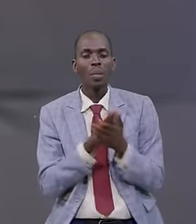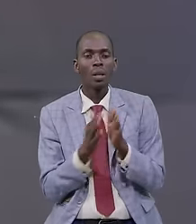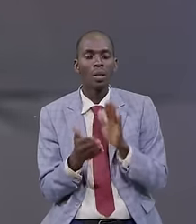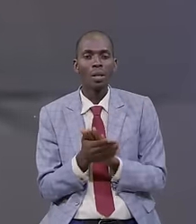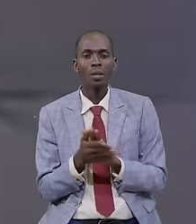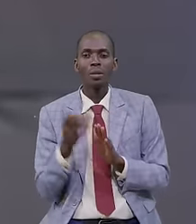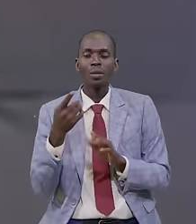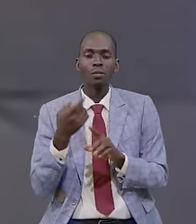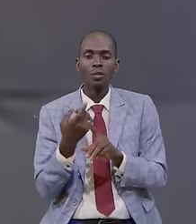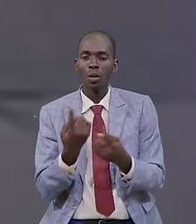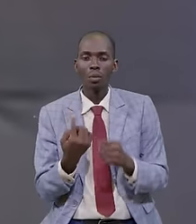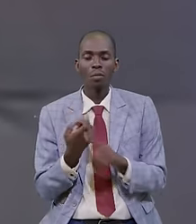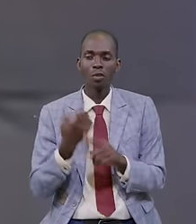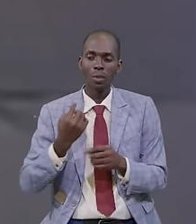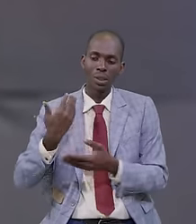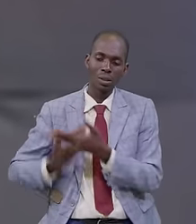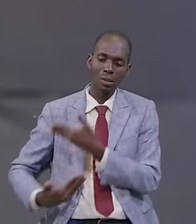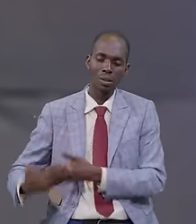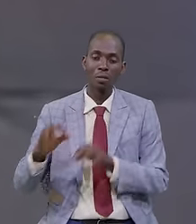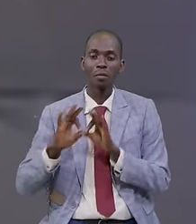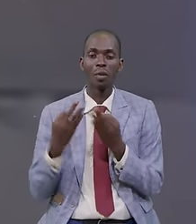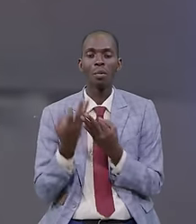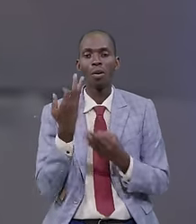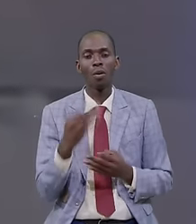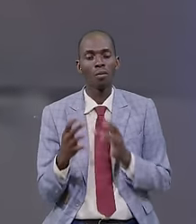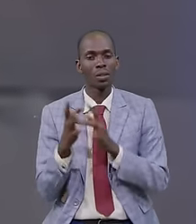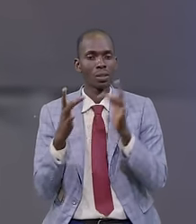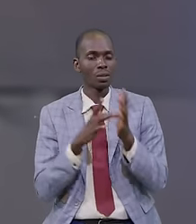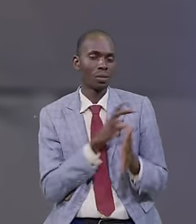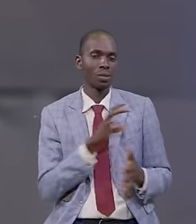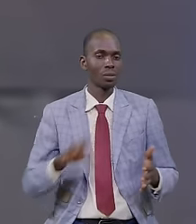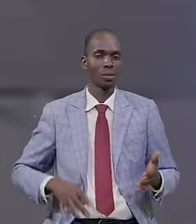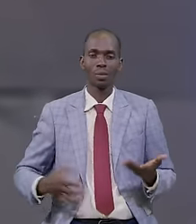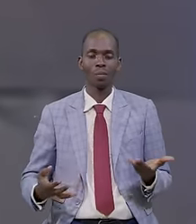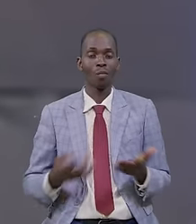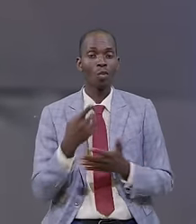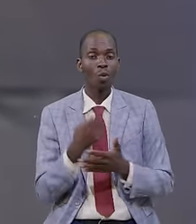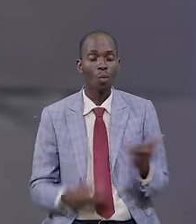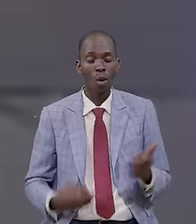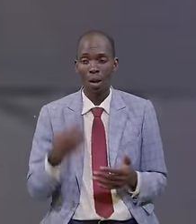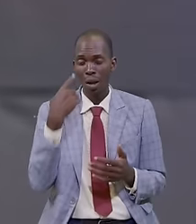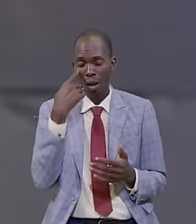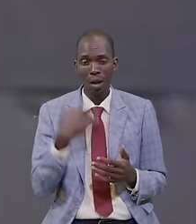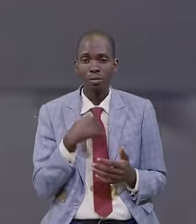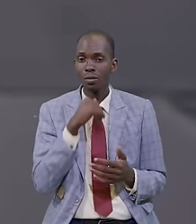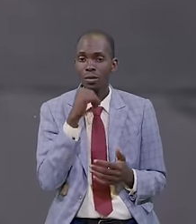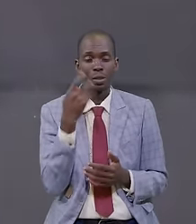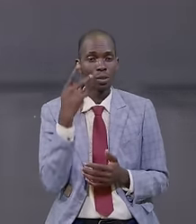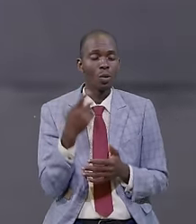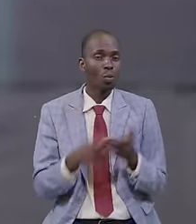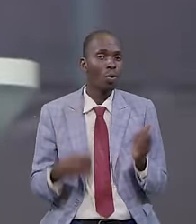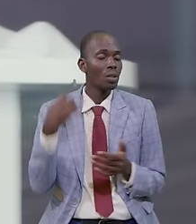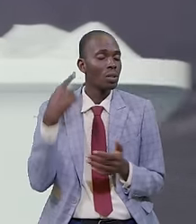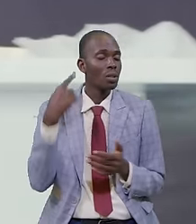What God has planned, eyes have not seen, ears have not heard, has not entered into